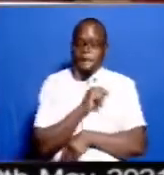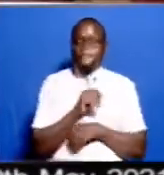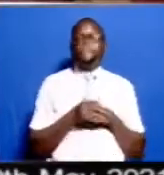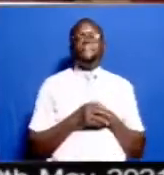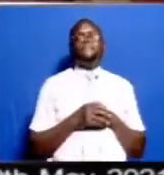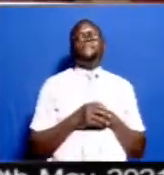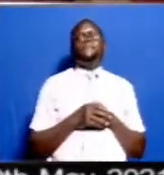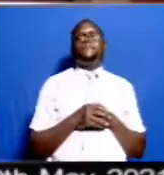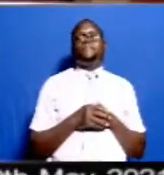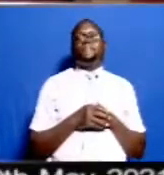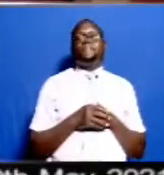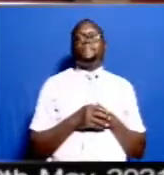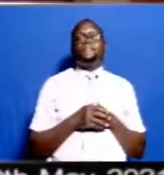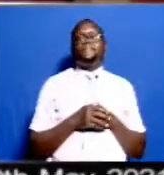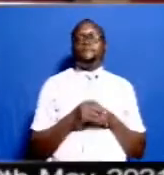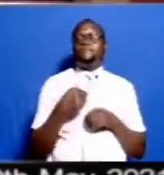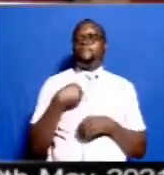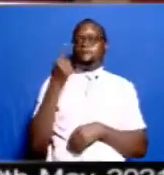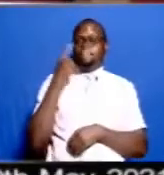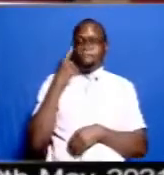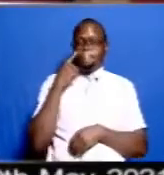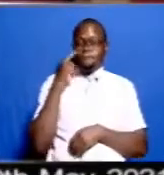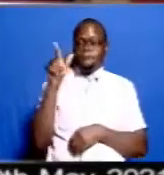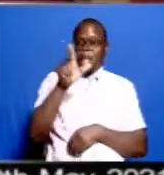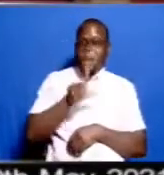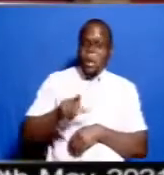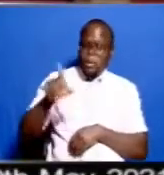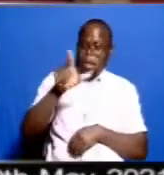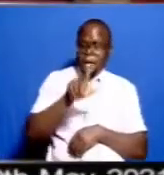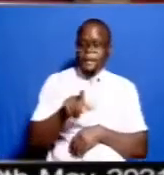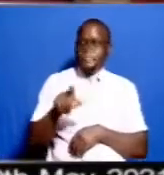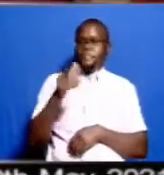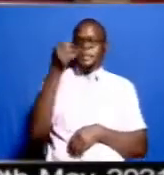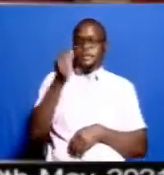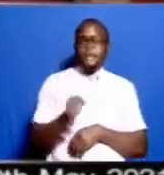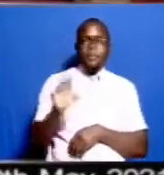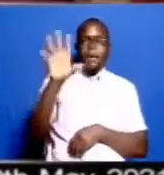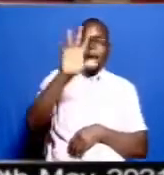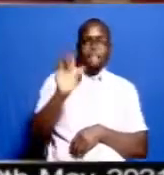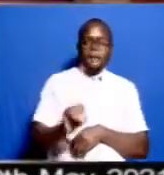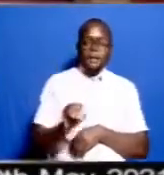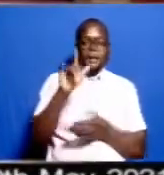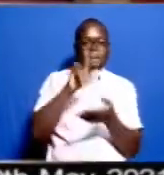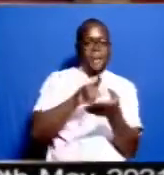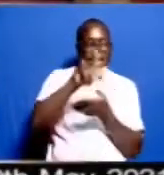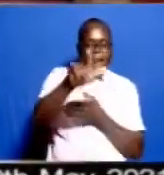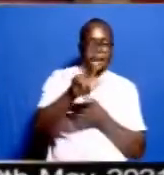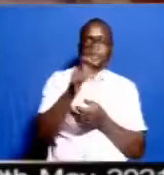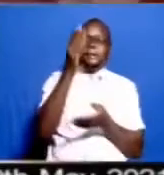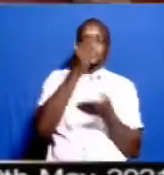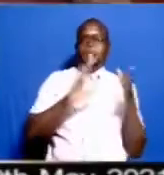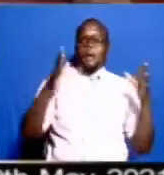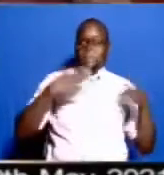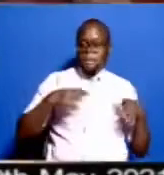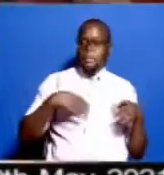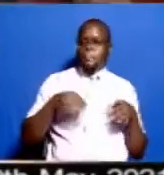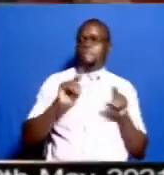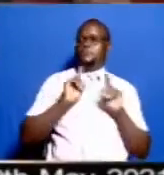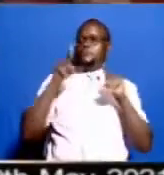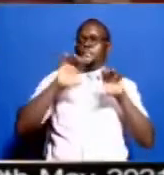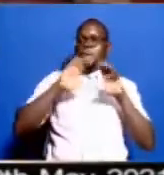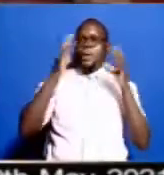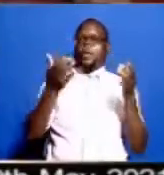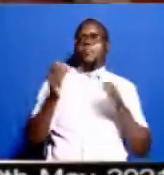if you look at locally, South Africa Airlines for those of you, he was a global